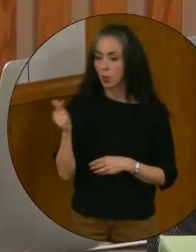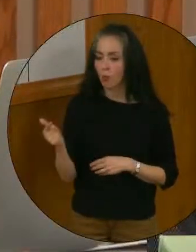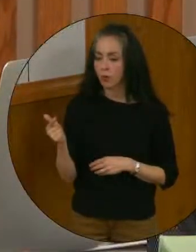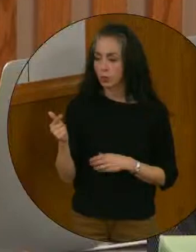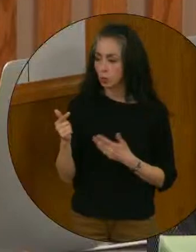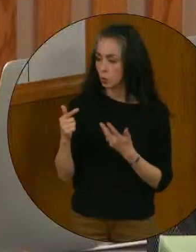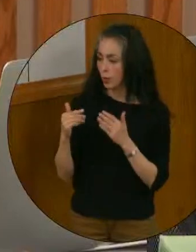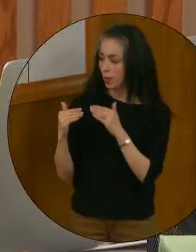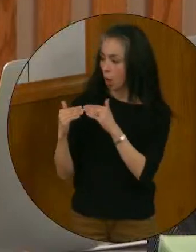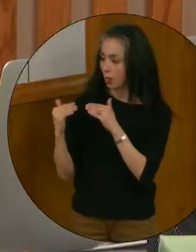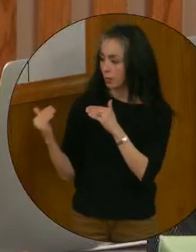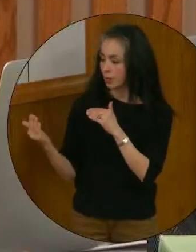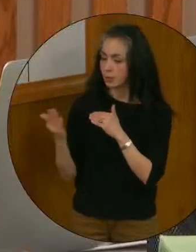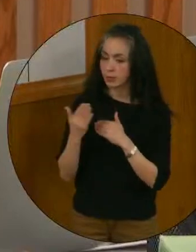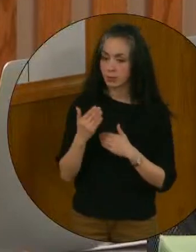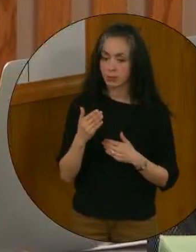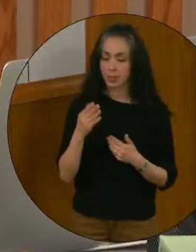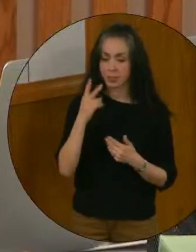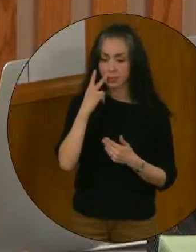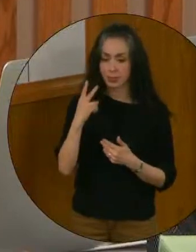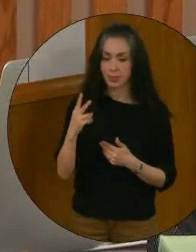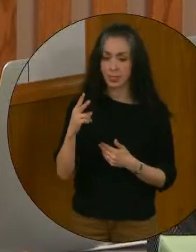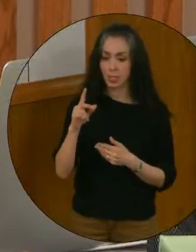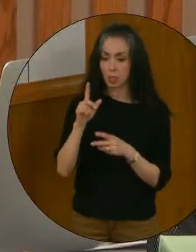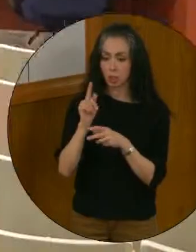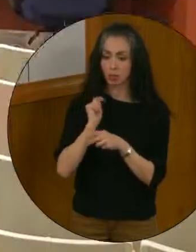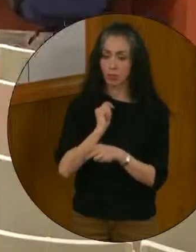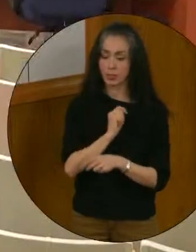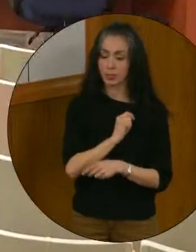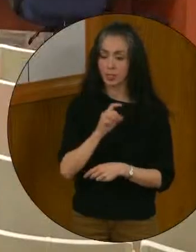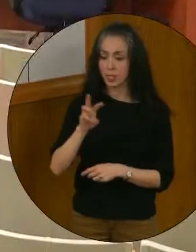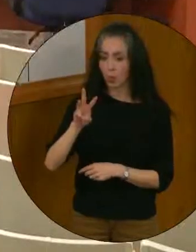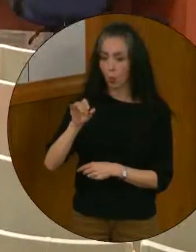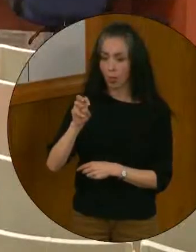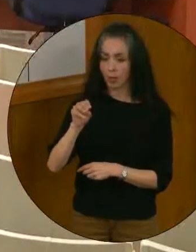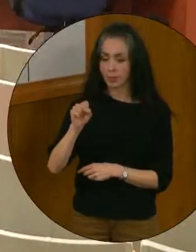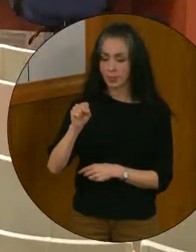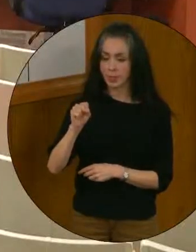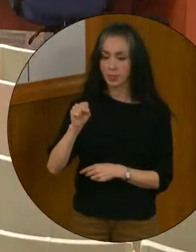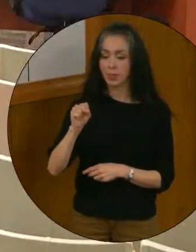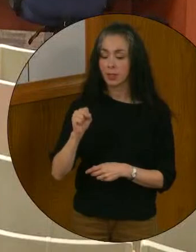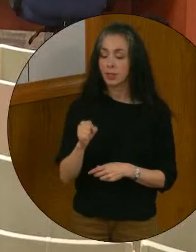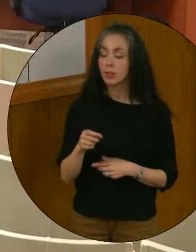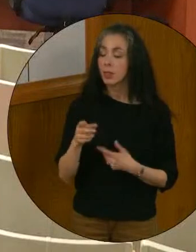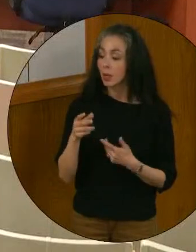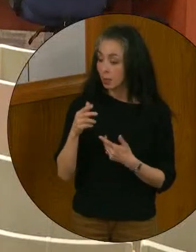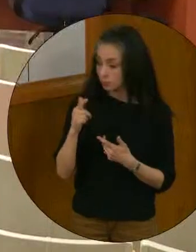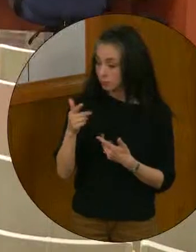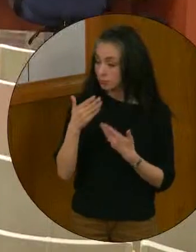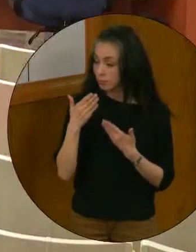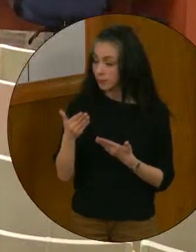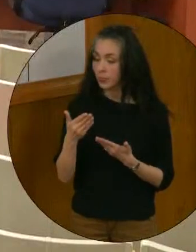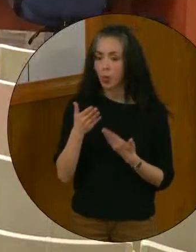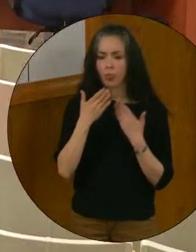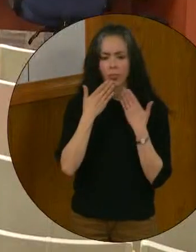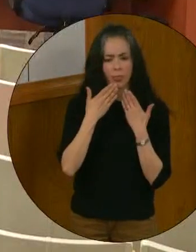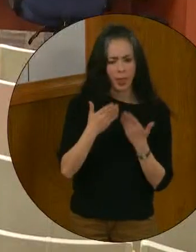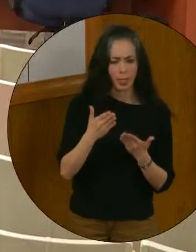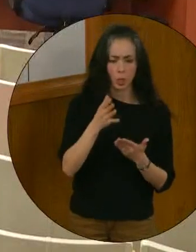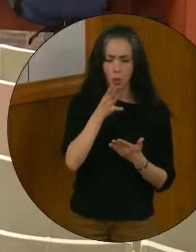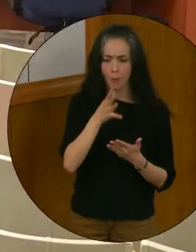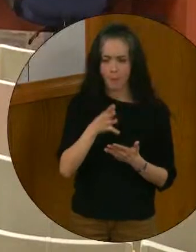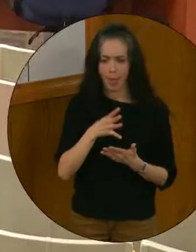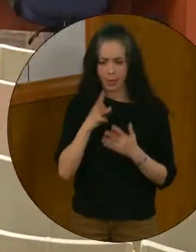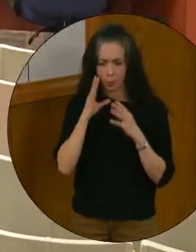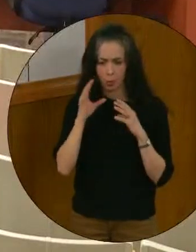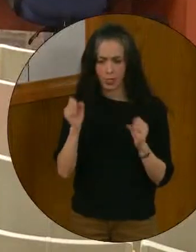for discussion, and I see Trustee Williams in the queue. Go ahead, Trustee Williams. Thank you, Madam President. Thanks for putting this report together. I think this is super helpful,